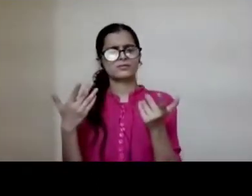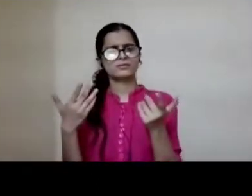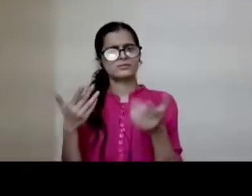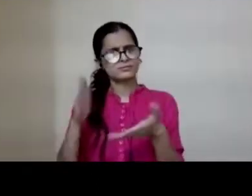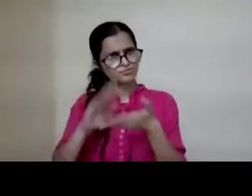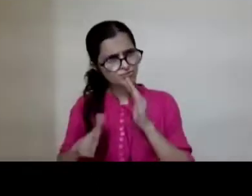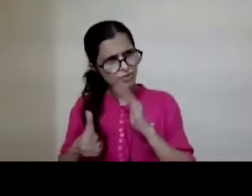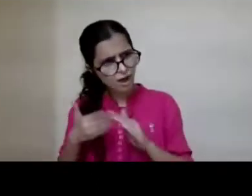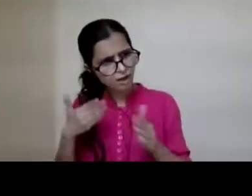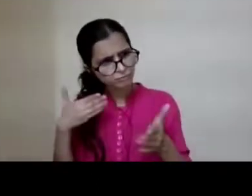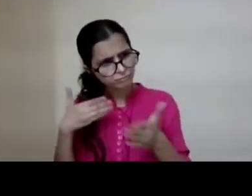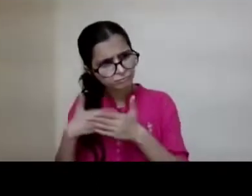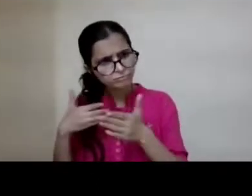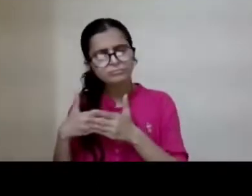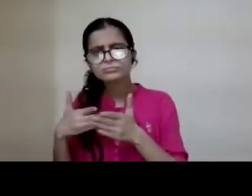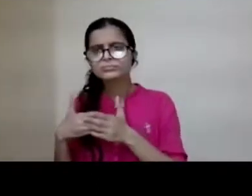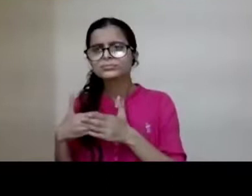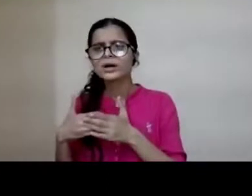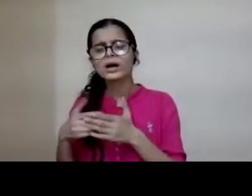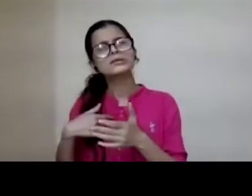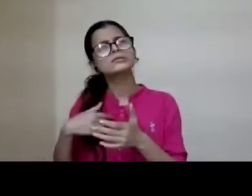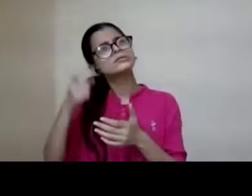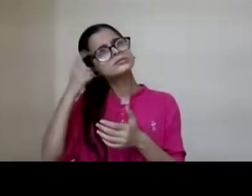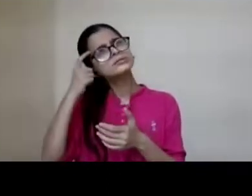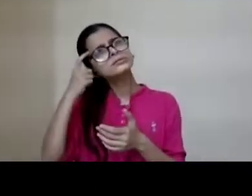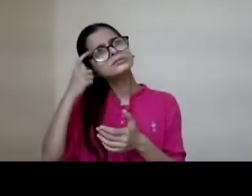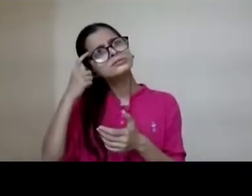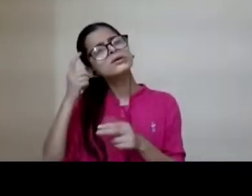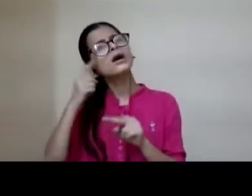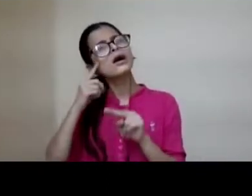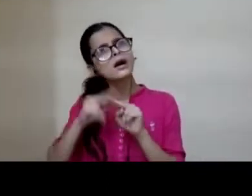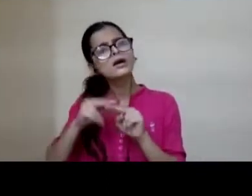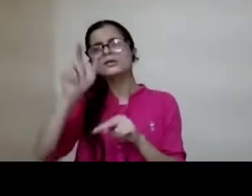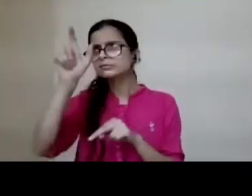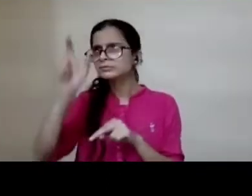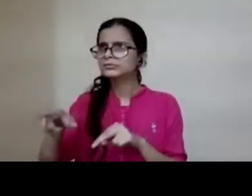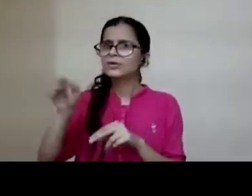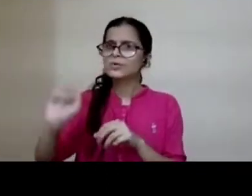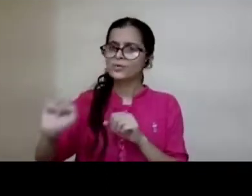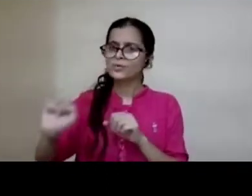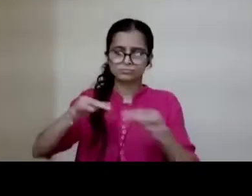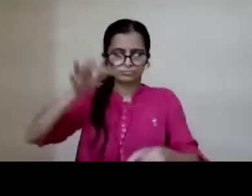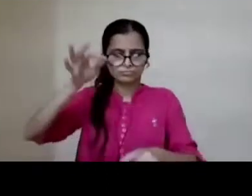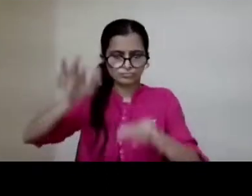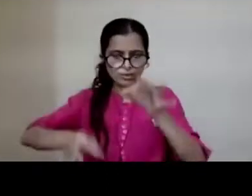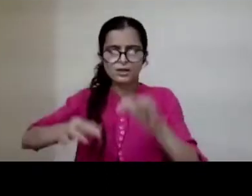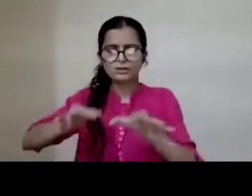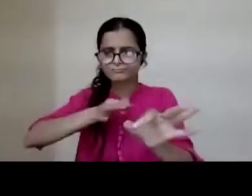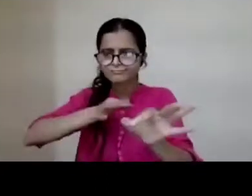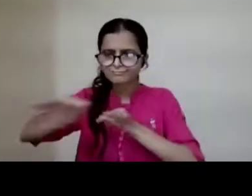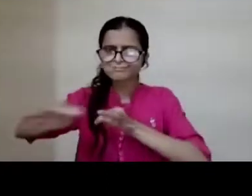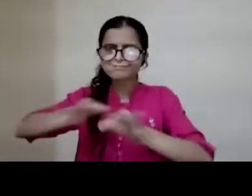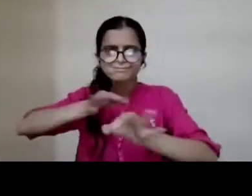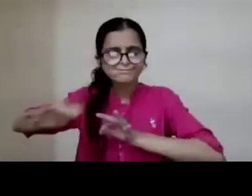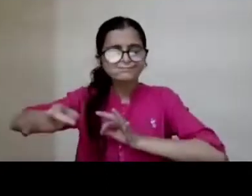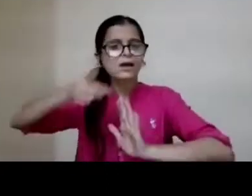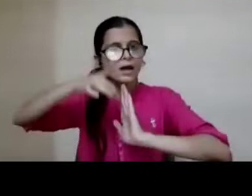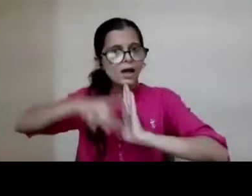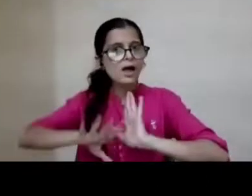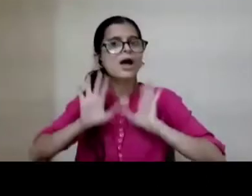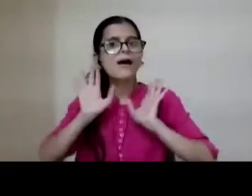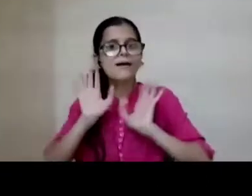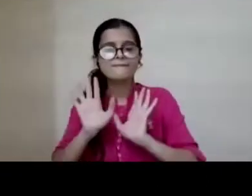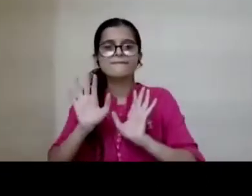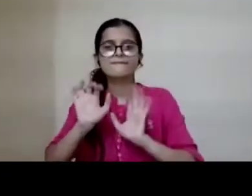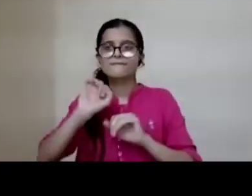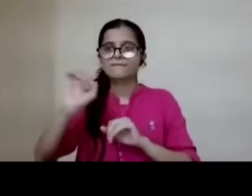challenged. And I think that if one has to be creating justifications and putting